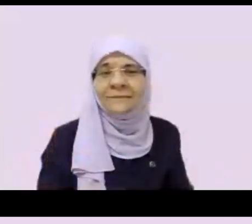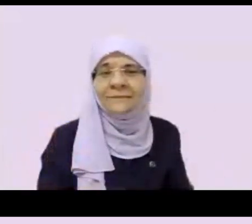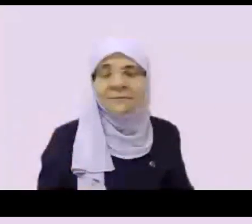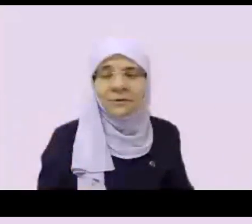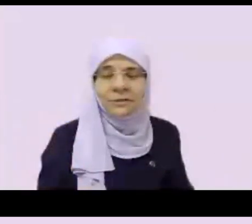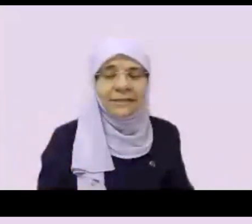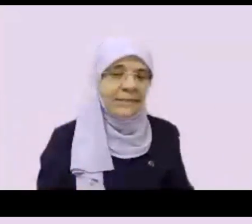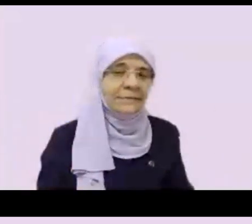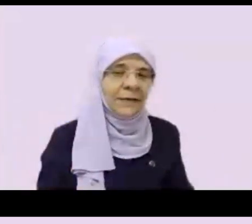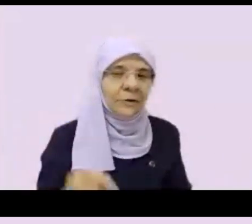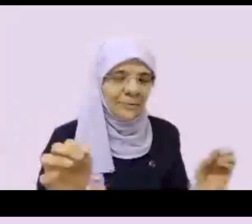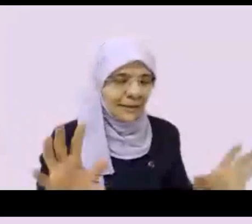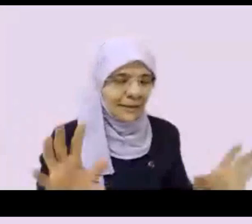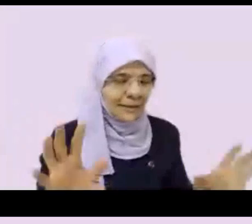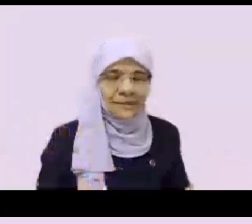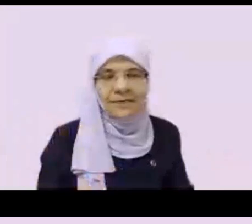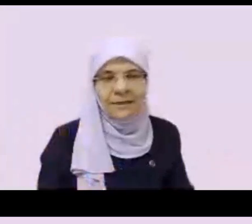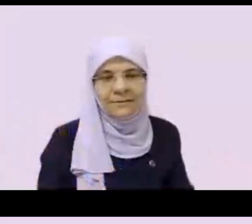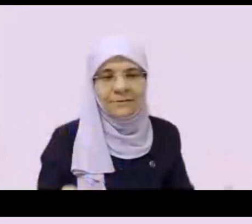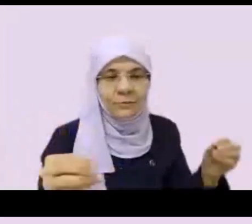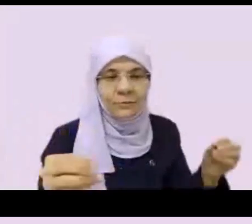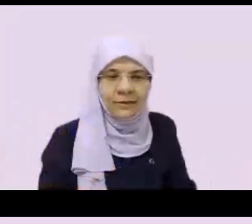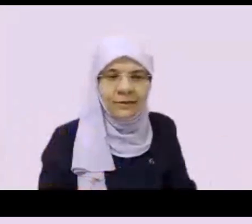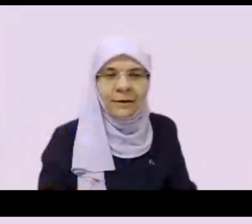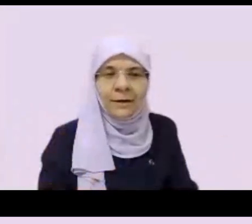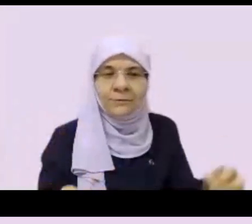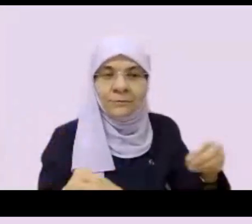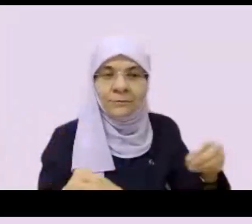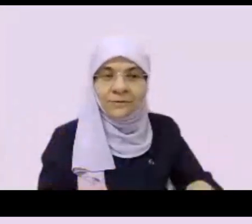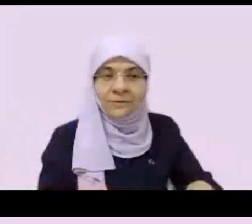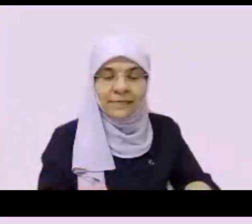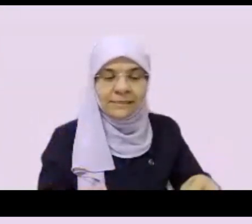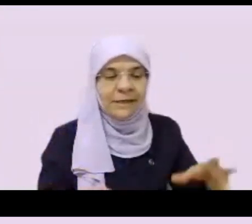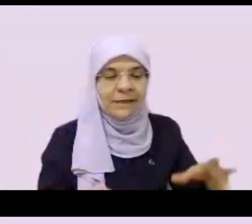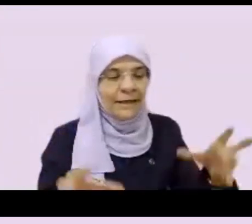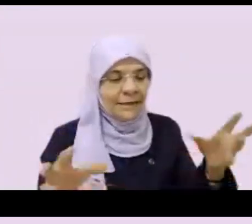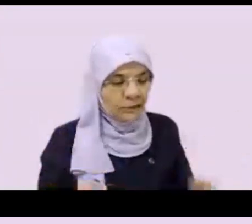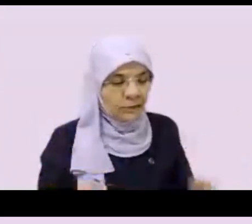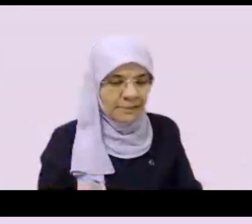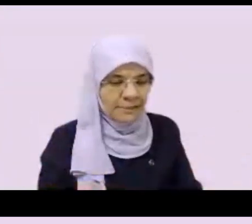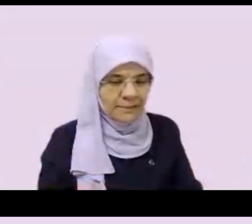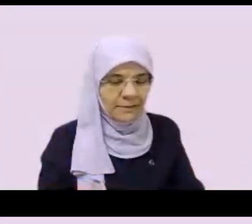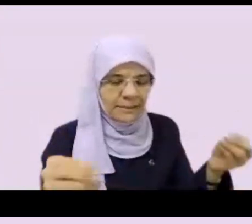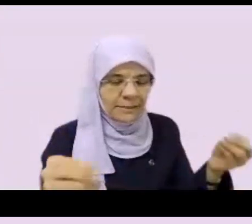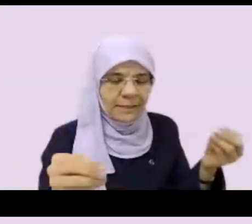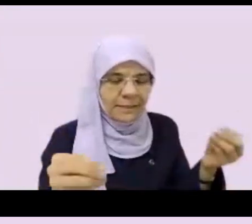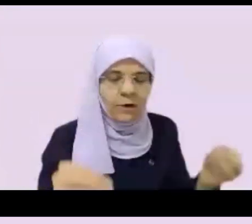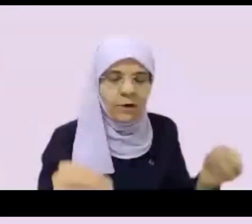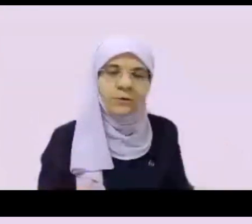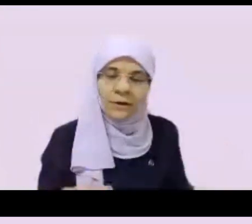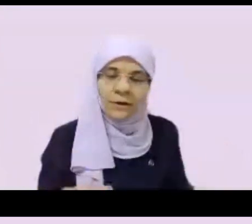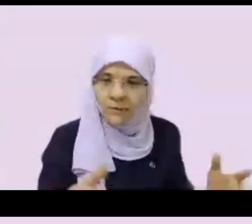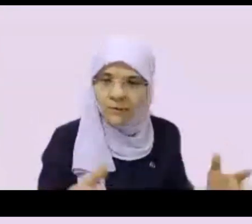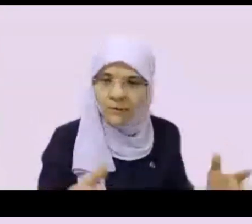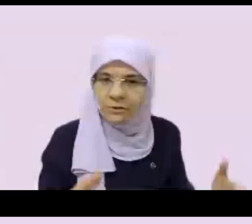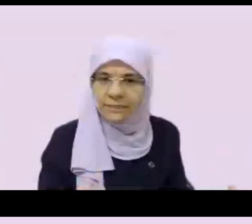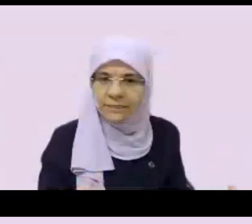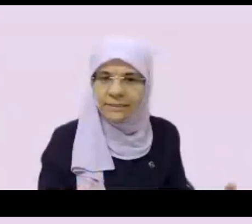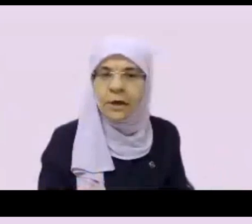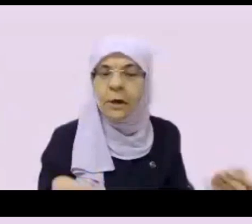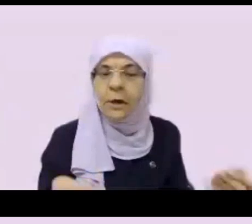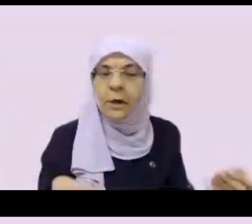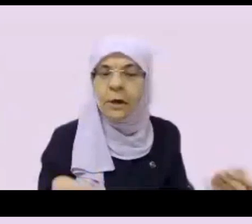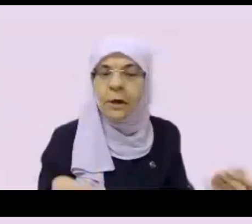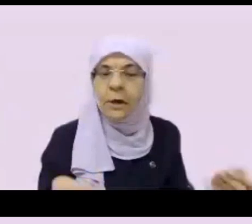talk by saying, it's very exciting to talk here about atomic physics in a university that is the home